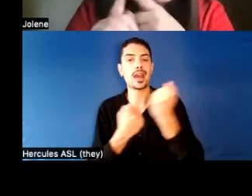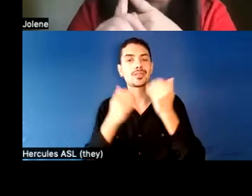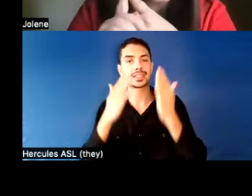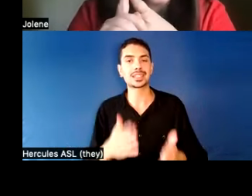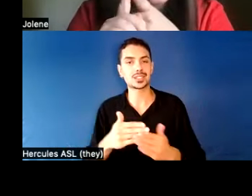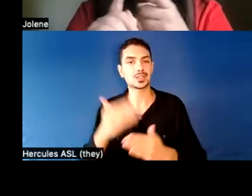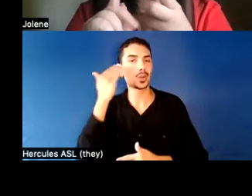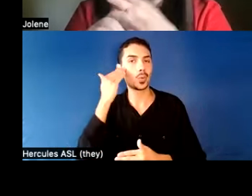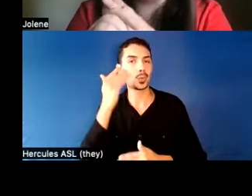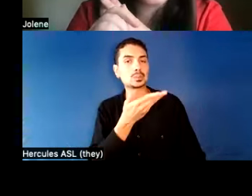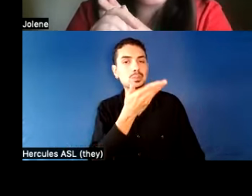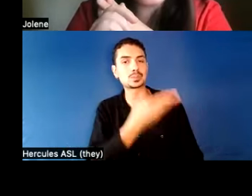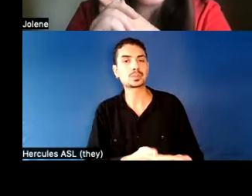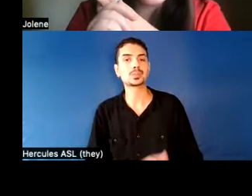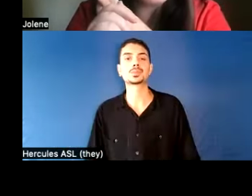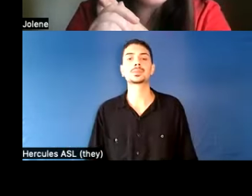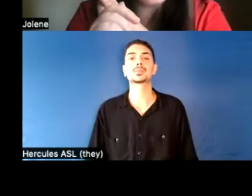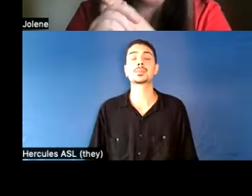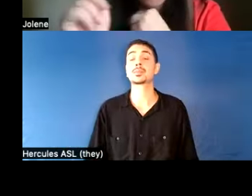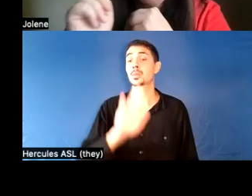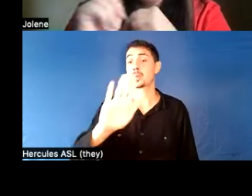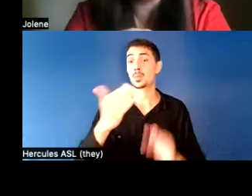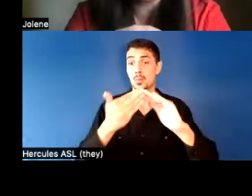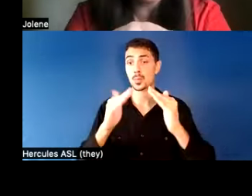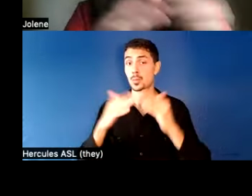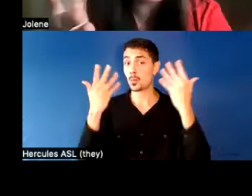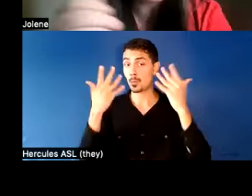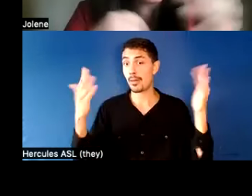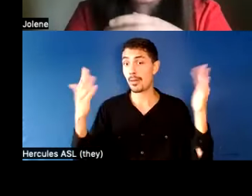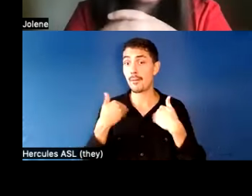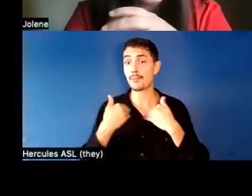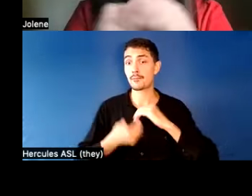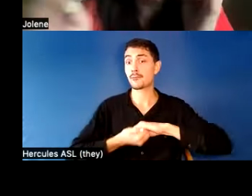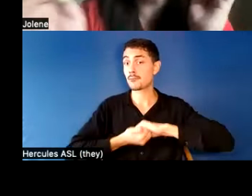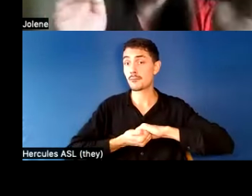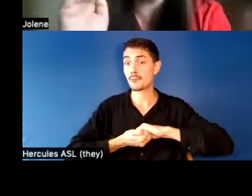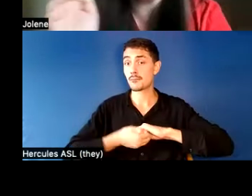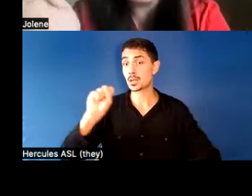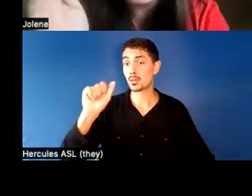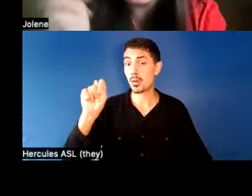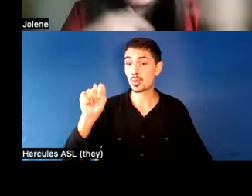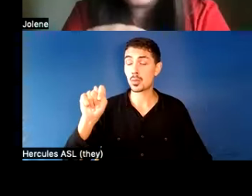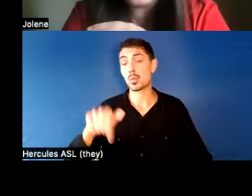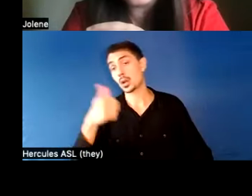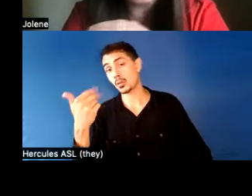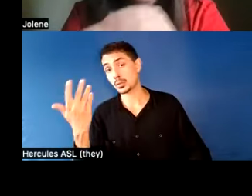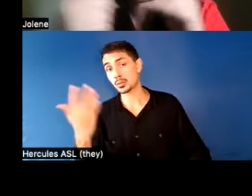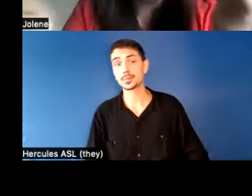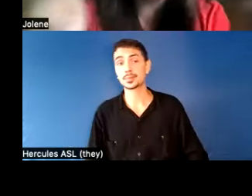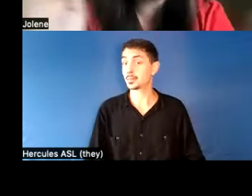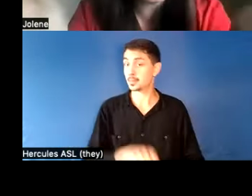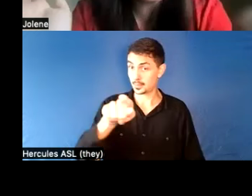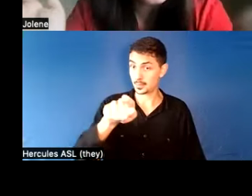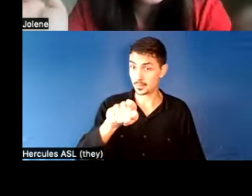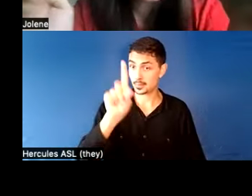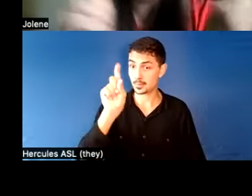is there a SART or other sort of collaboration in your community? If yes, are you or your organization on it, or can